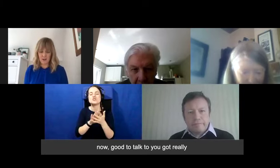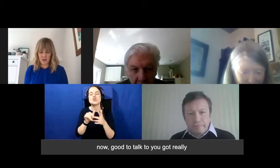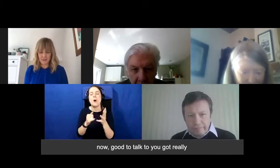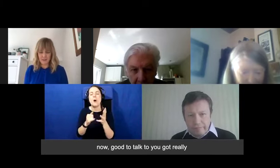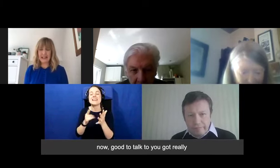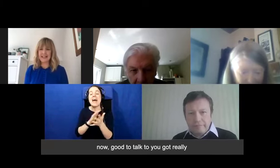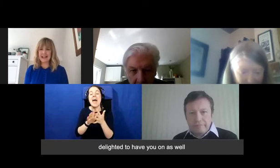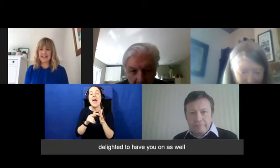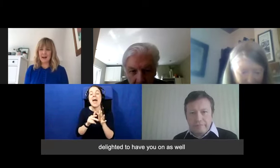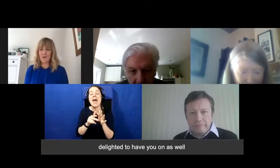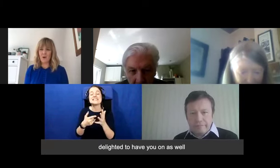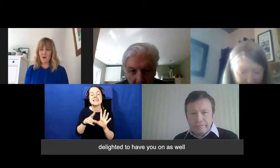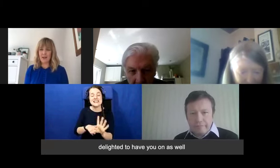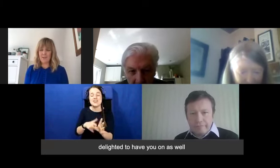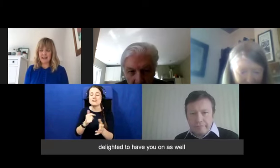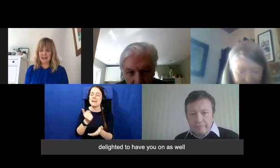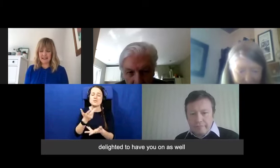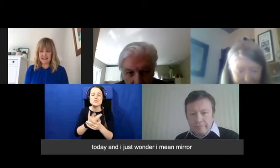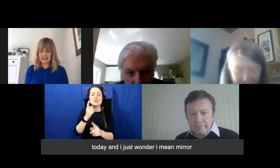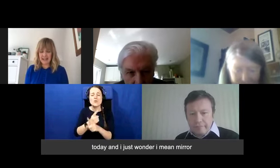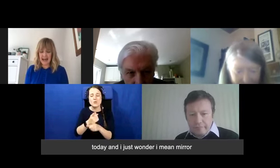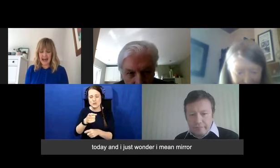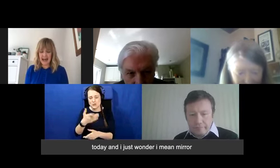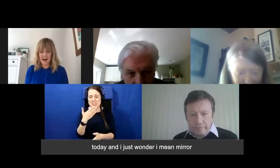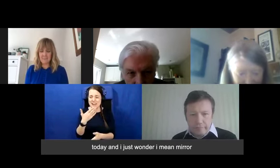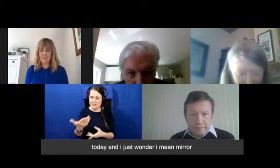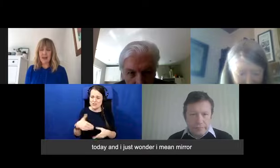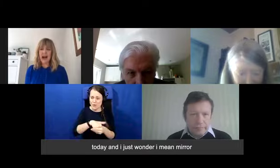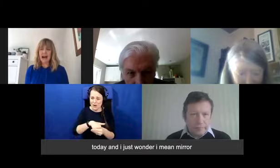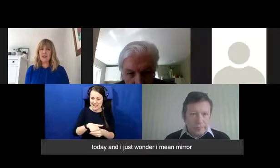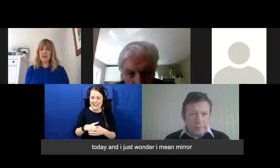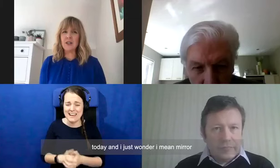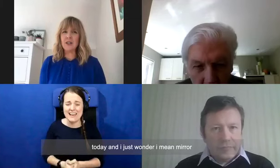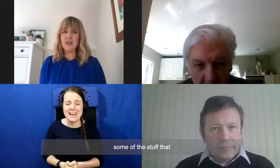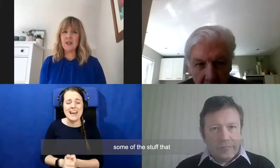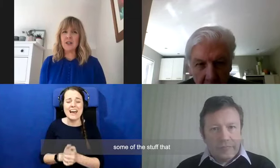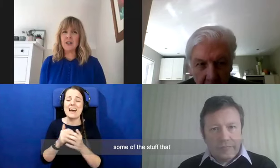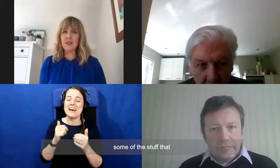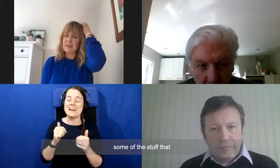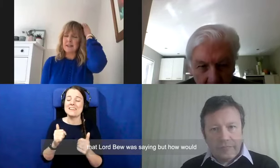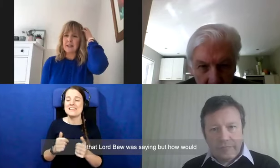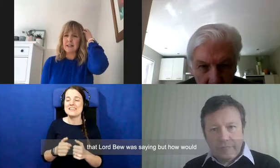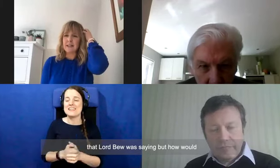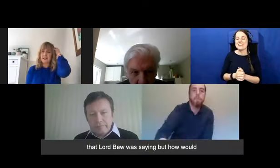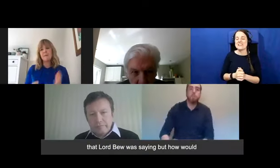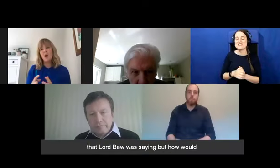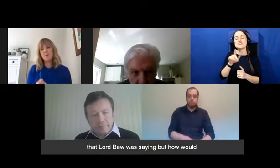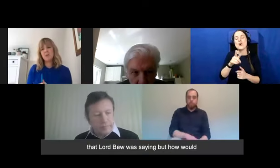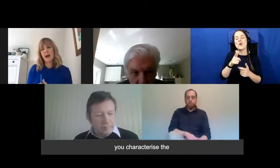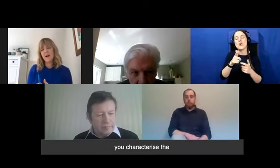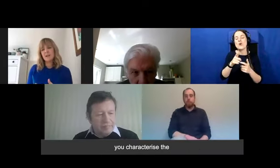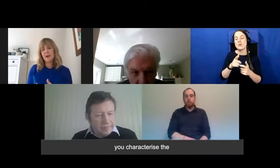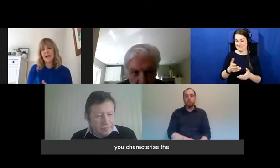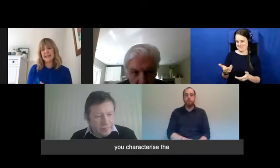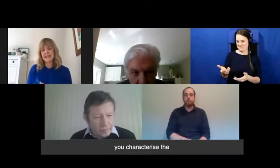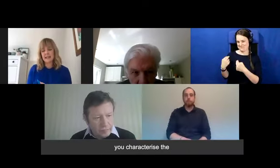to you. Really delighted to have you on as well today. I just wonder, mean, sort of mirrors some of the stuff that, that Lord View was saying, but how would you